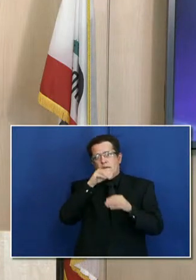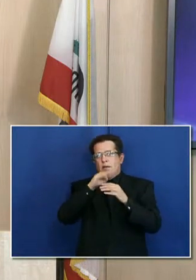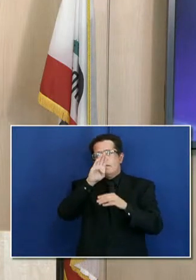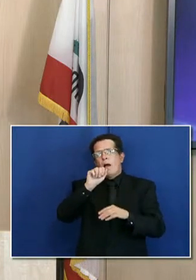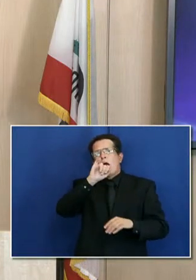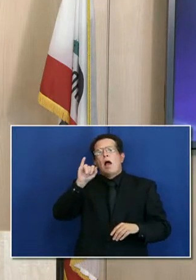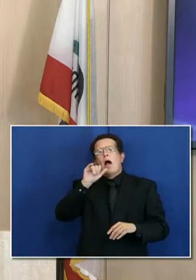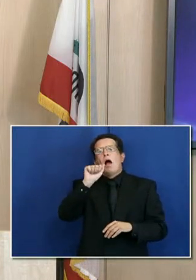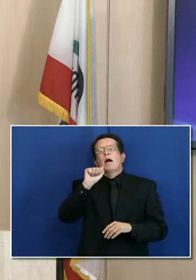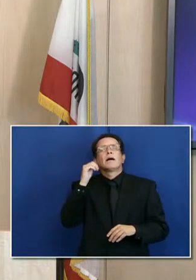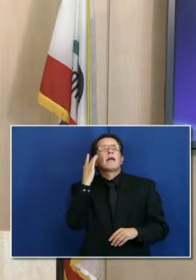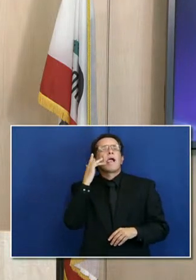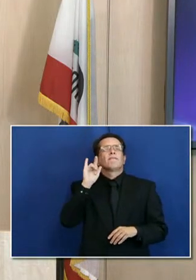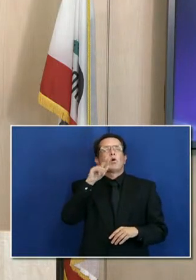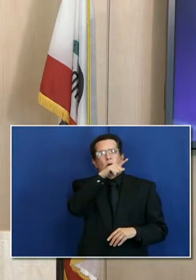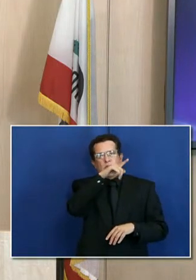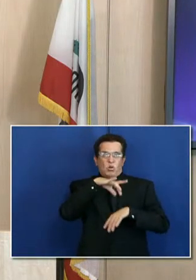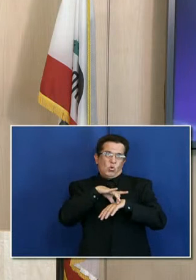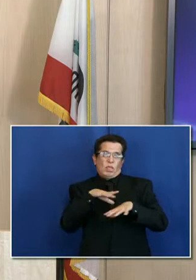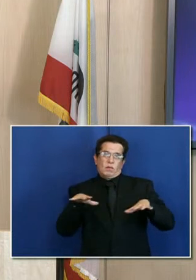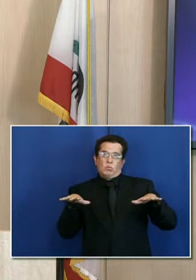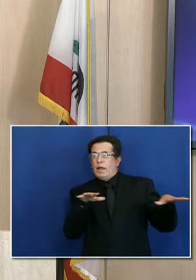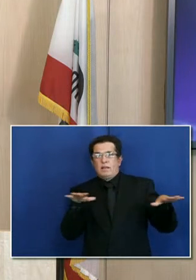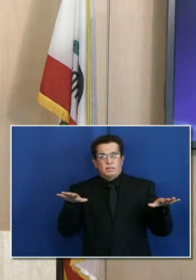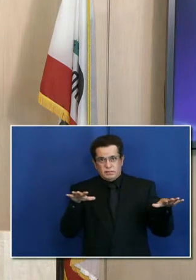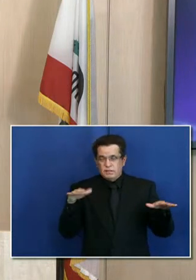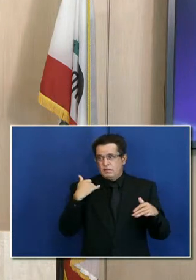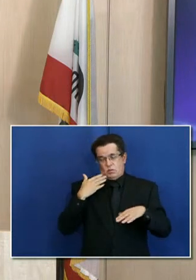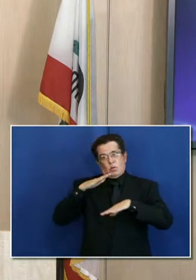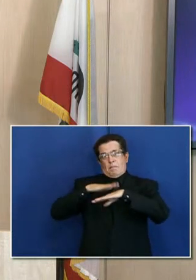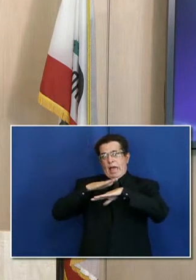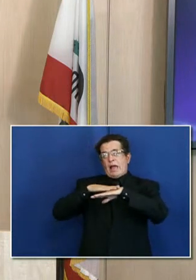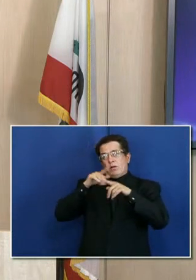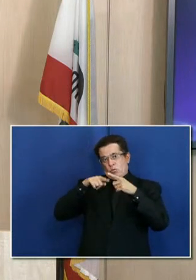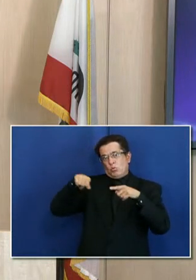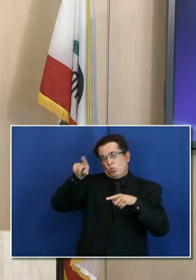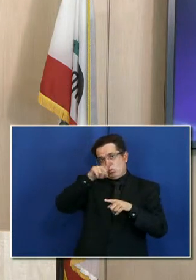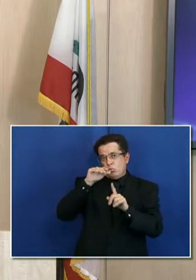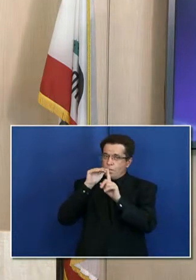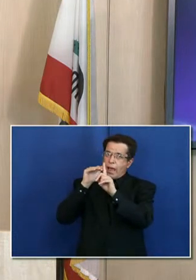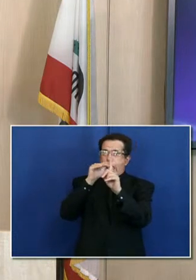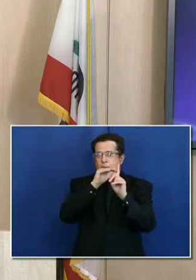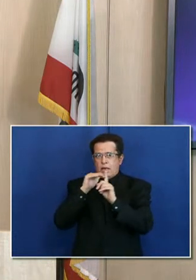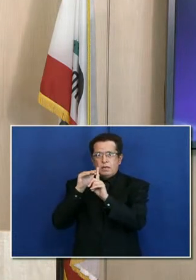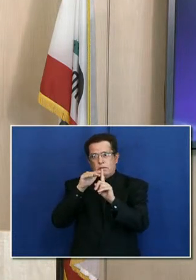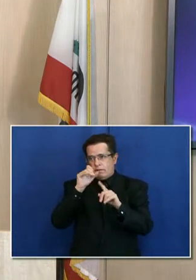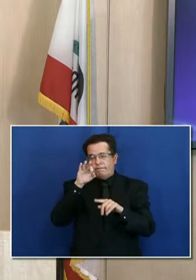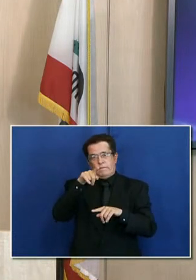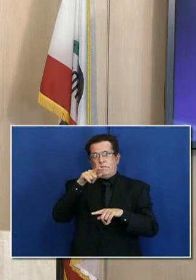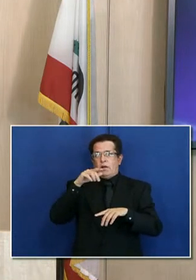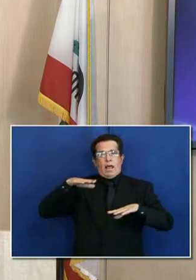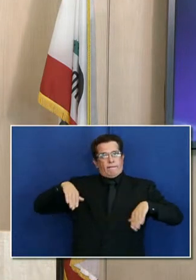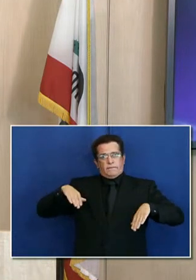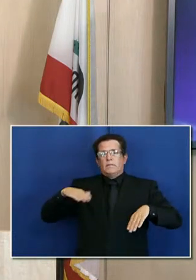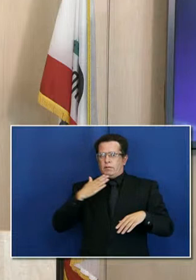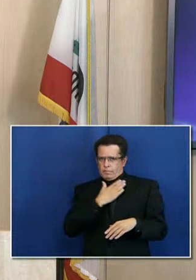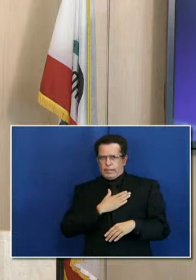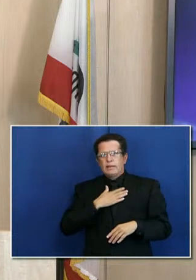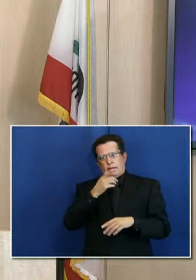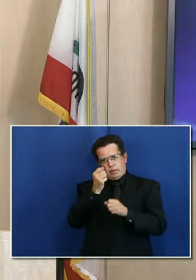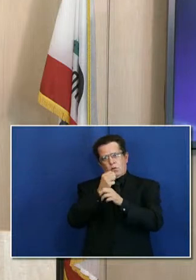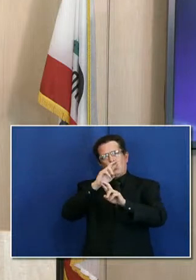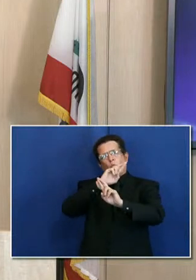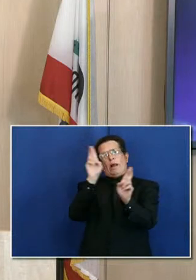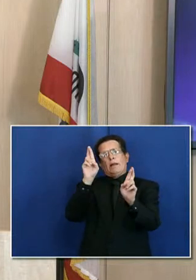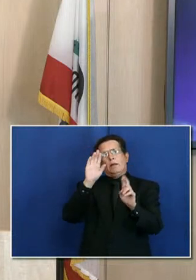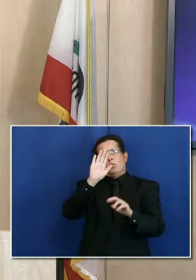Baja California. This is a good opportunity to remind everyone, if you haven't done so, to please have